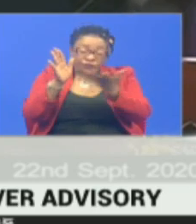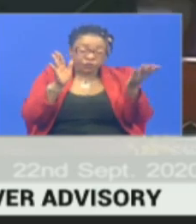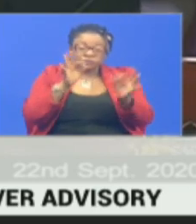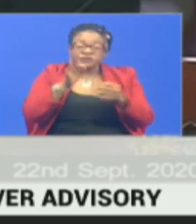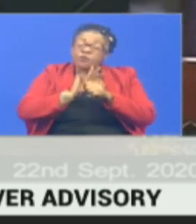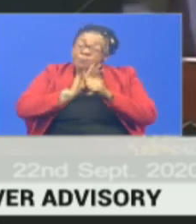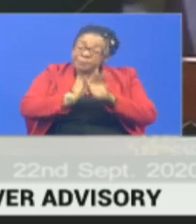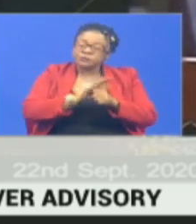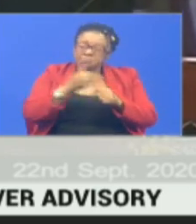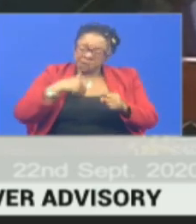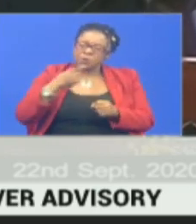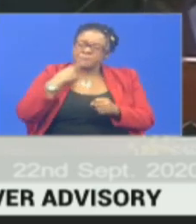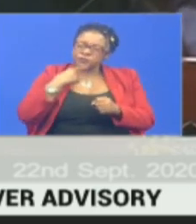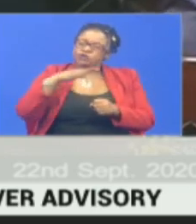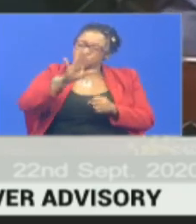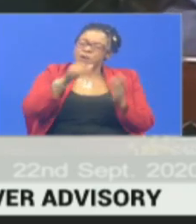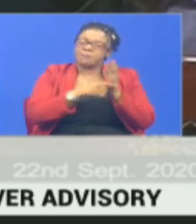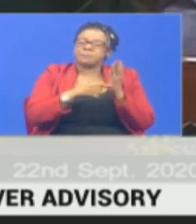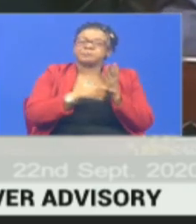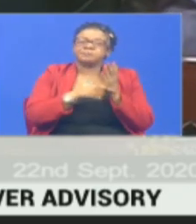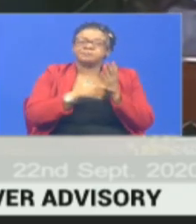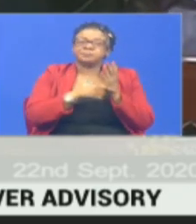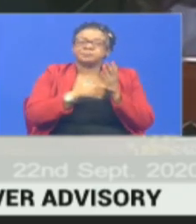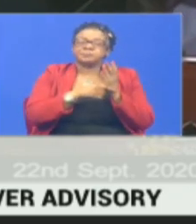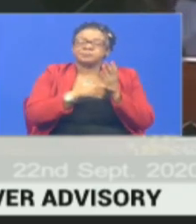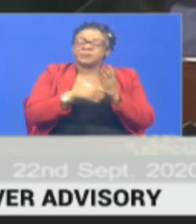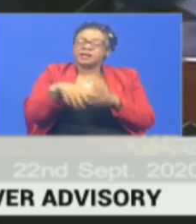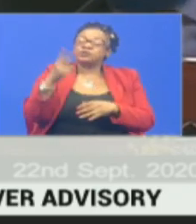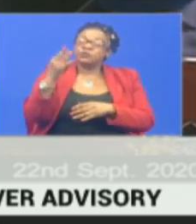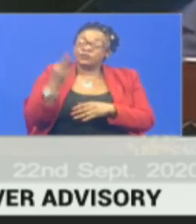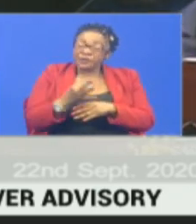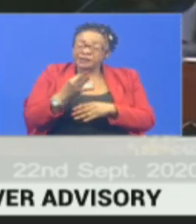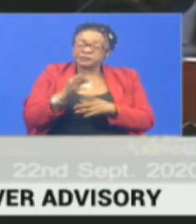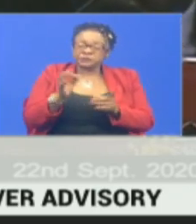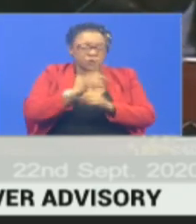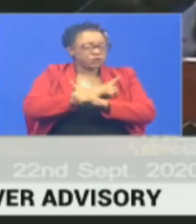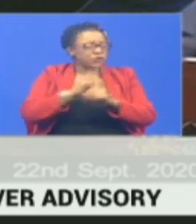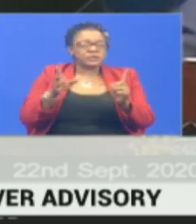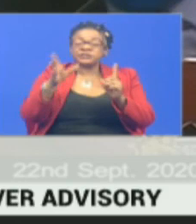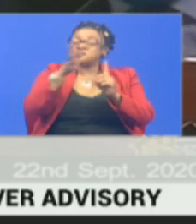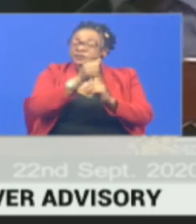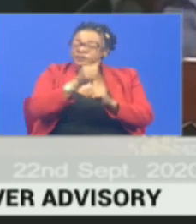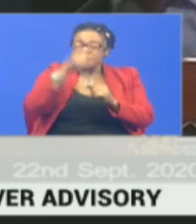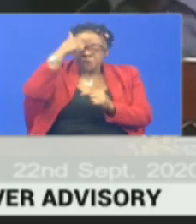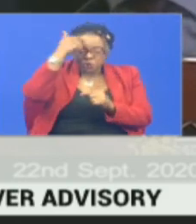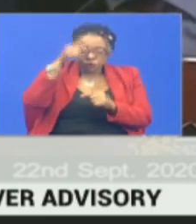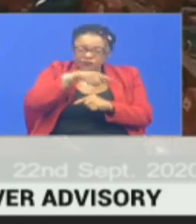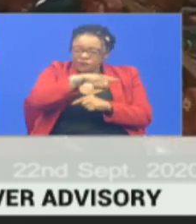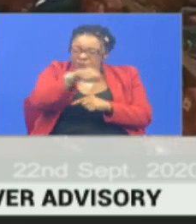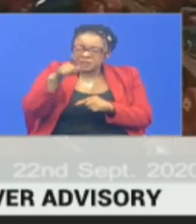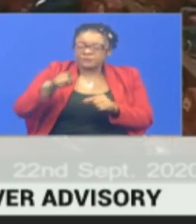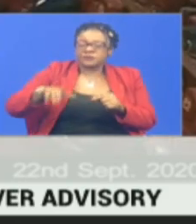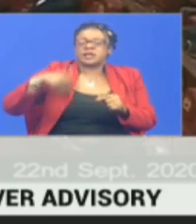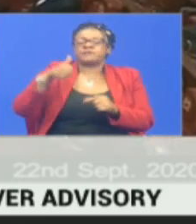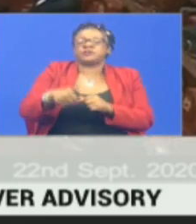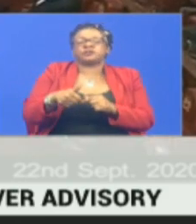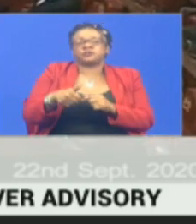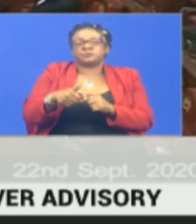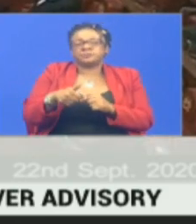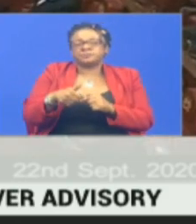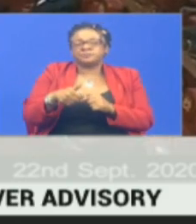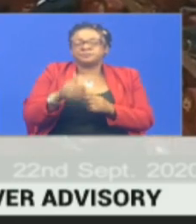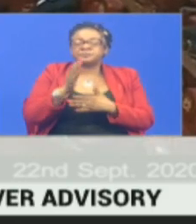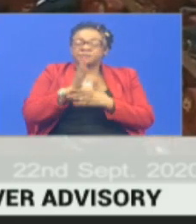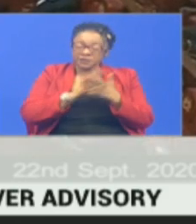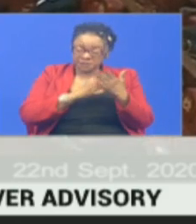I'll mention your names. Because the two-thirds was not achieved because of their selfish interests. Some, however,